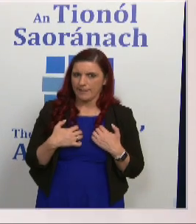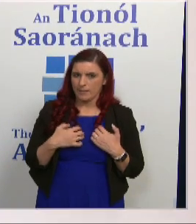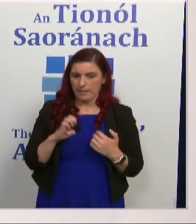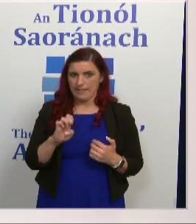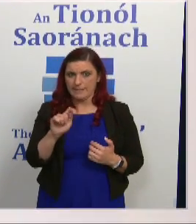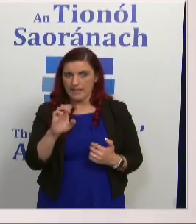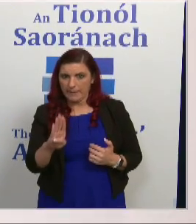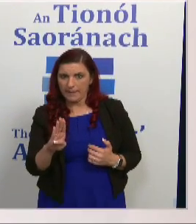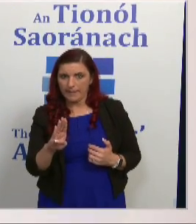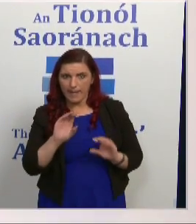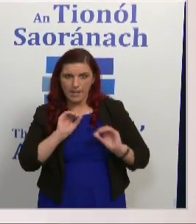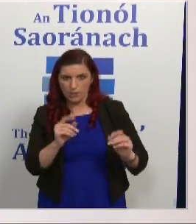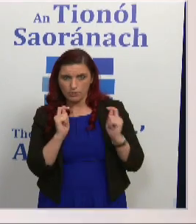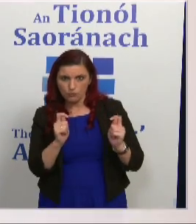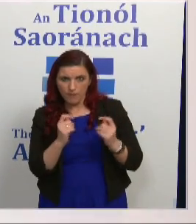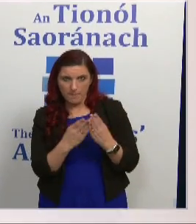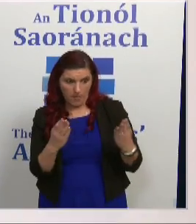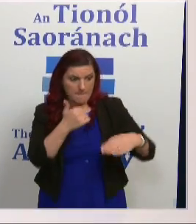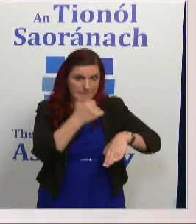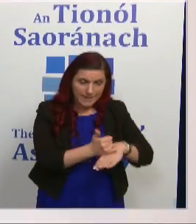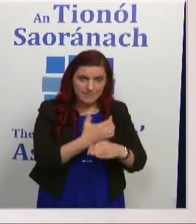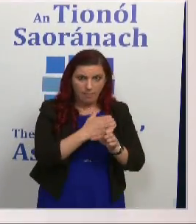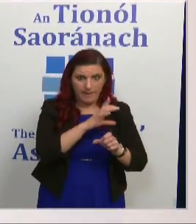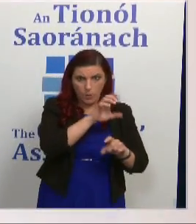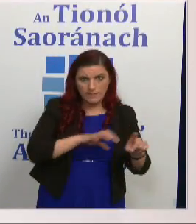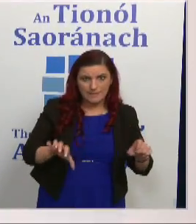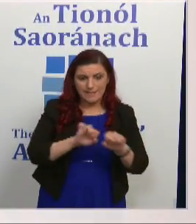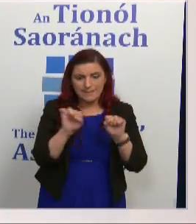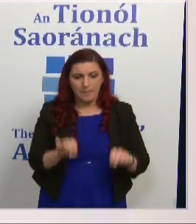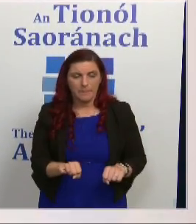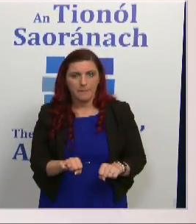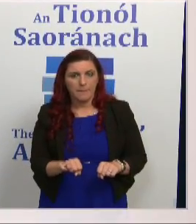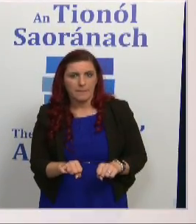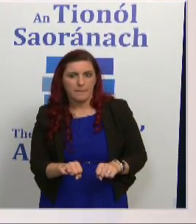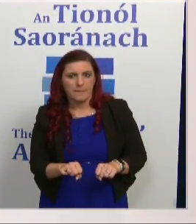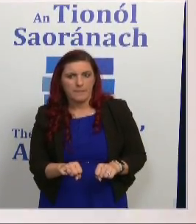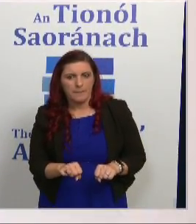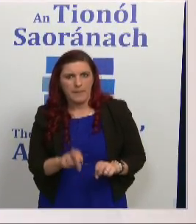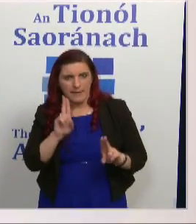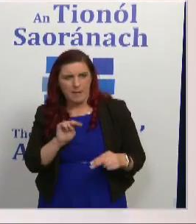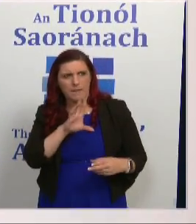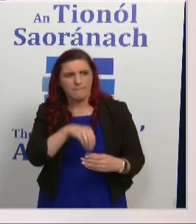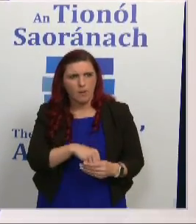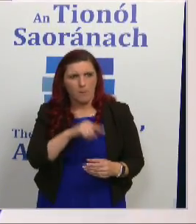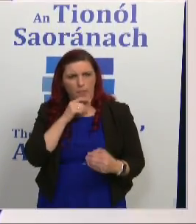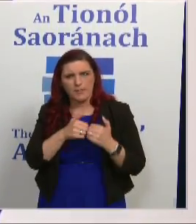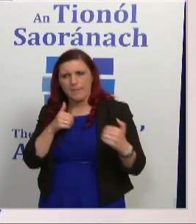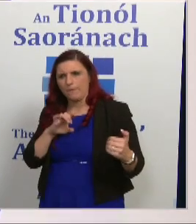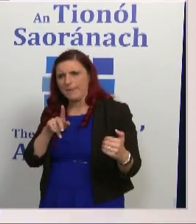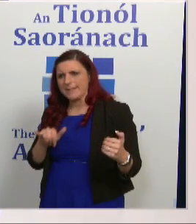actually based on our county system. Councillors sit on them, but they're actually distinct from city and county councils.